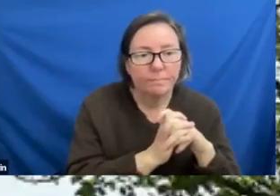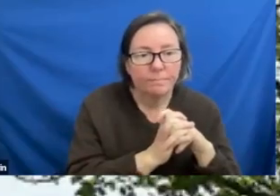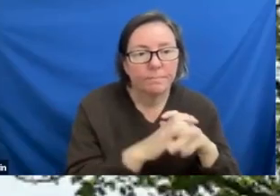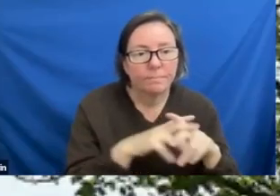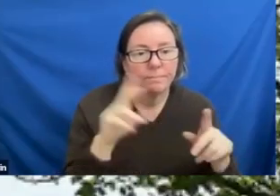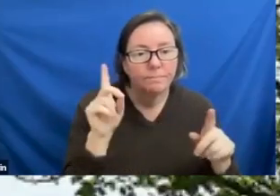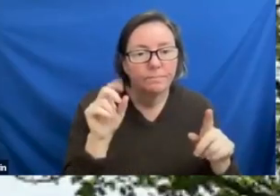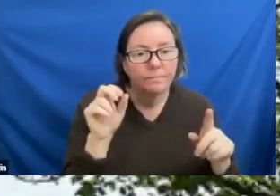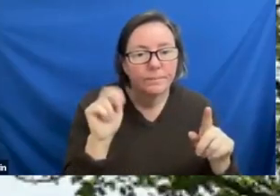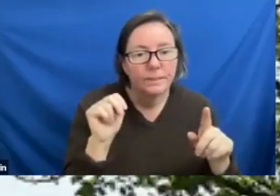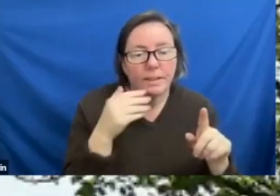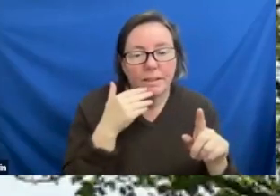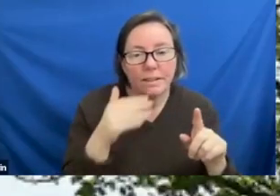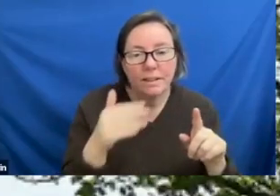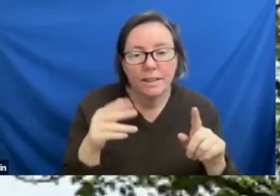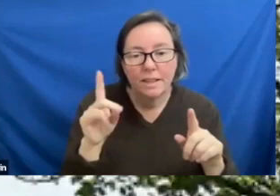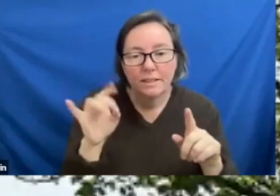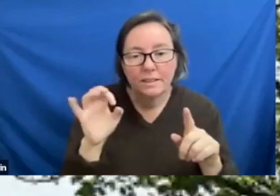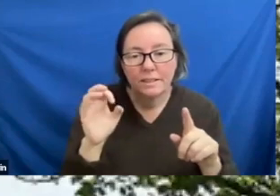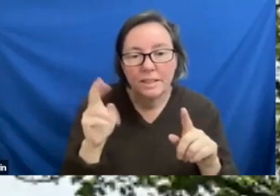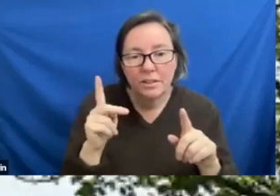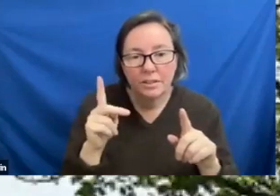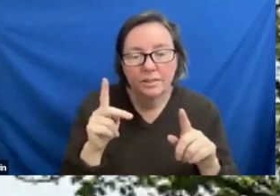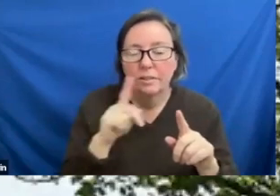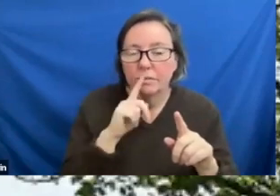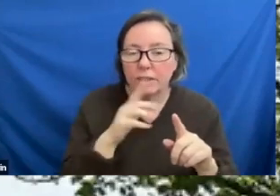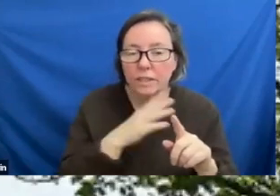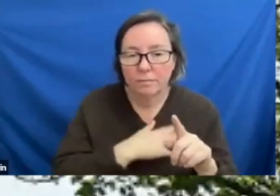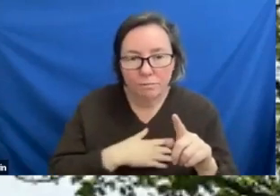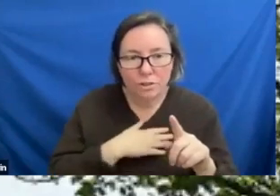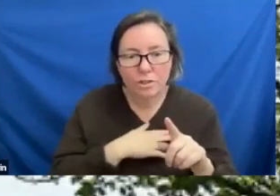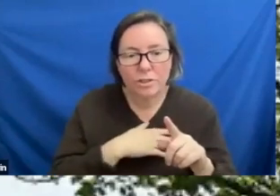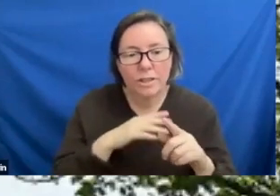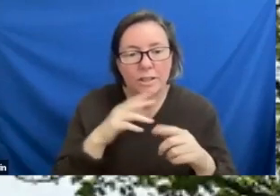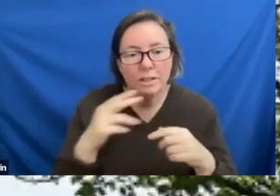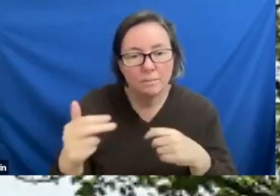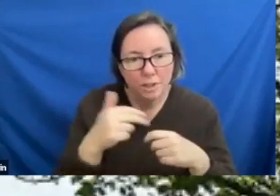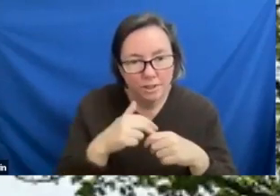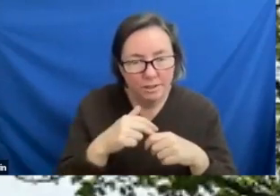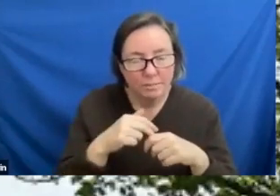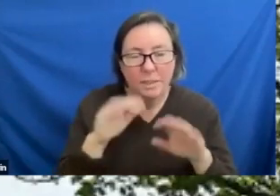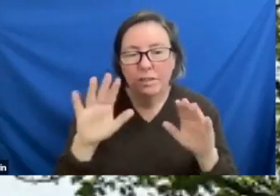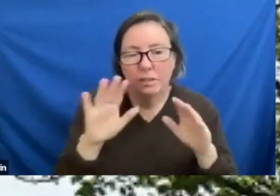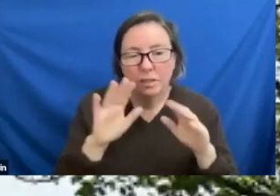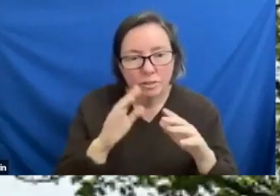Thanks so much, Derek, and just really appreciate the participation. It's a great suggestion to